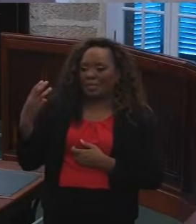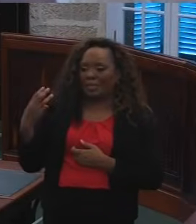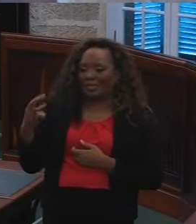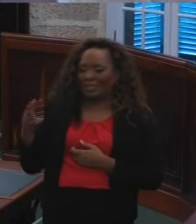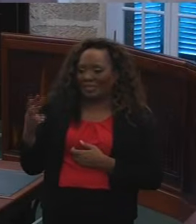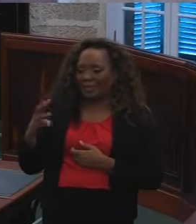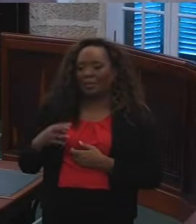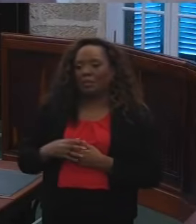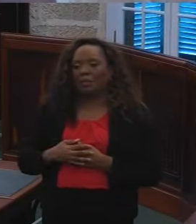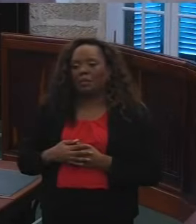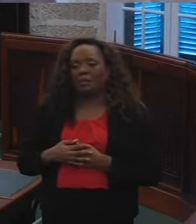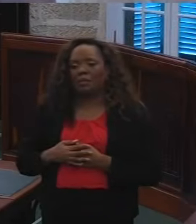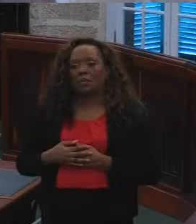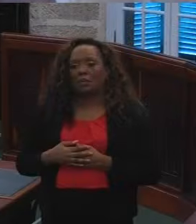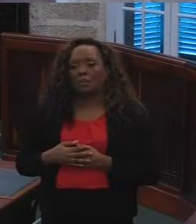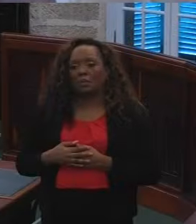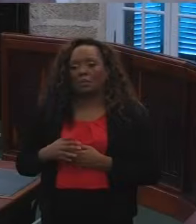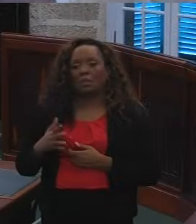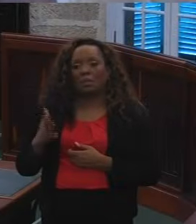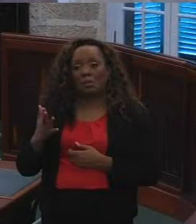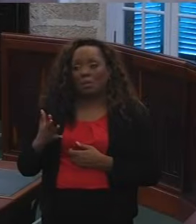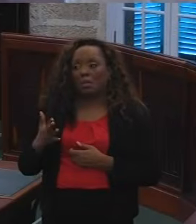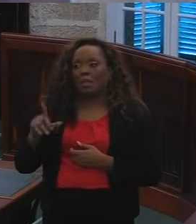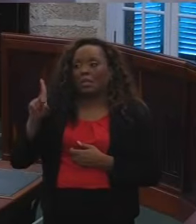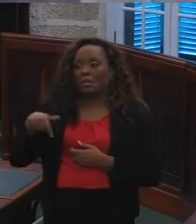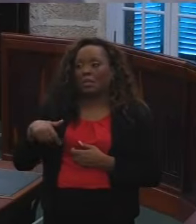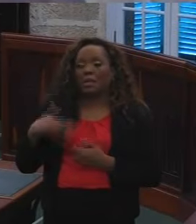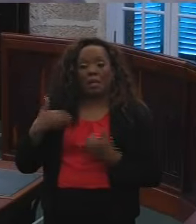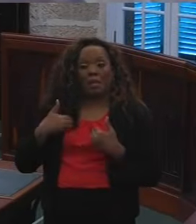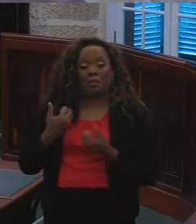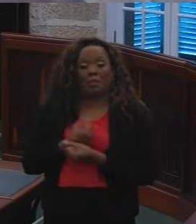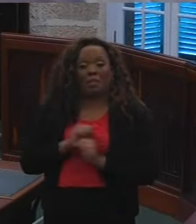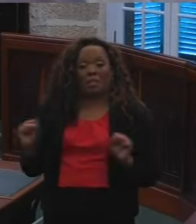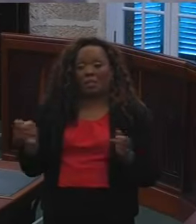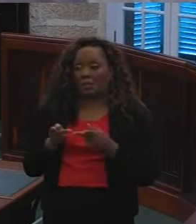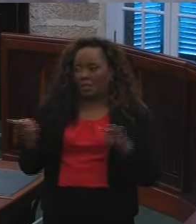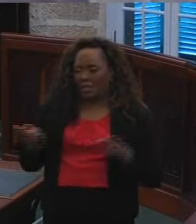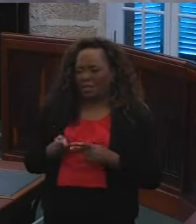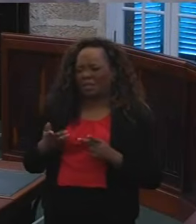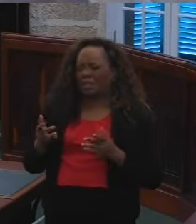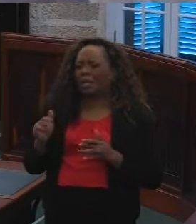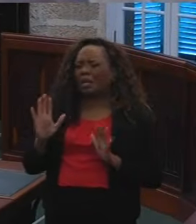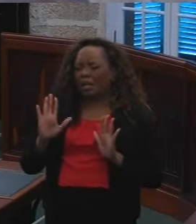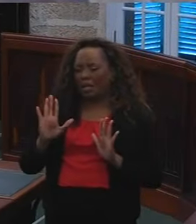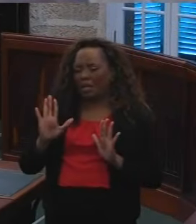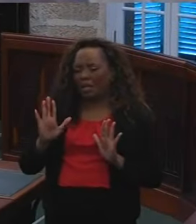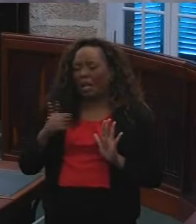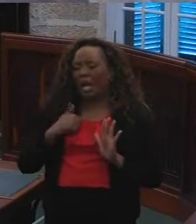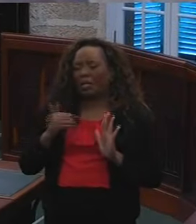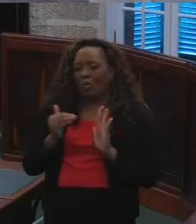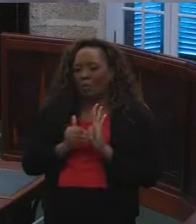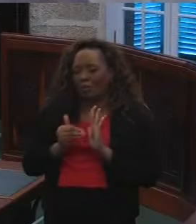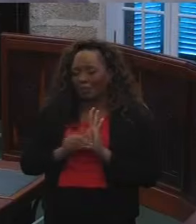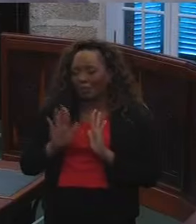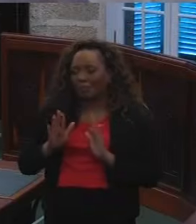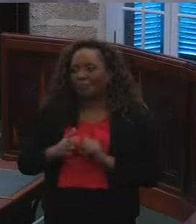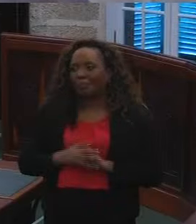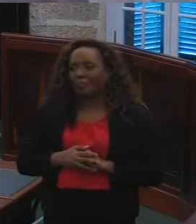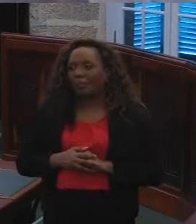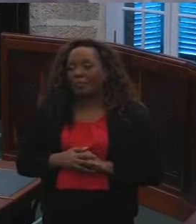may designate such appropriate safe spaces. I want to repeat that. In times